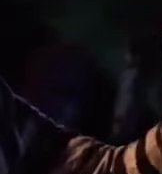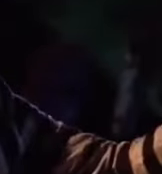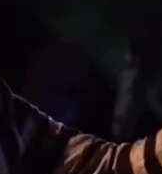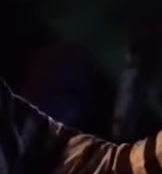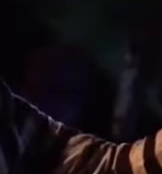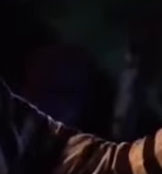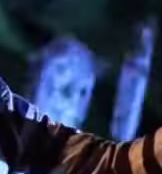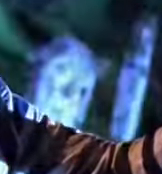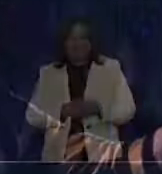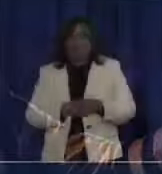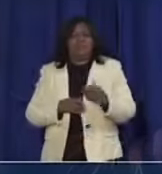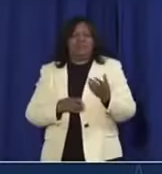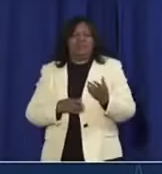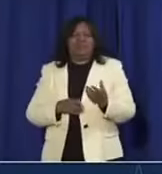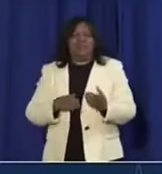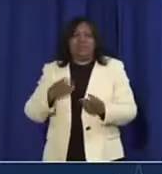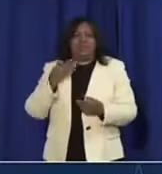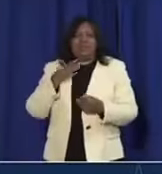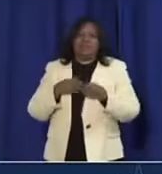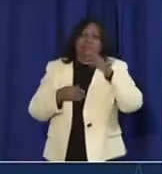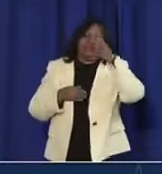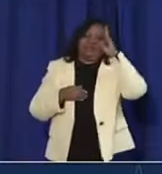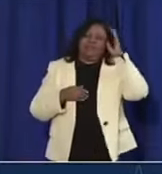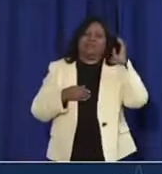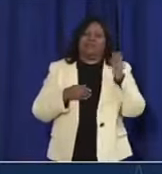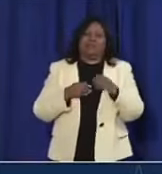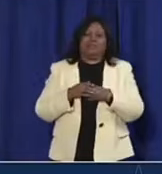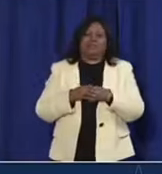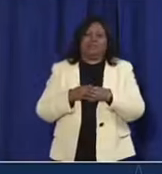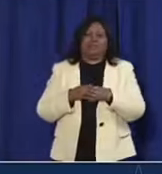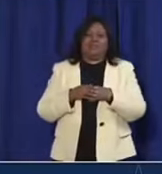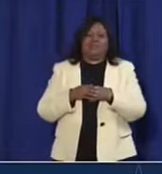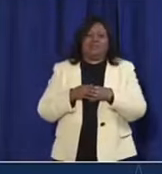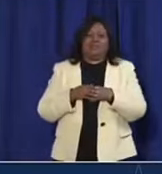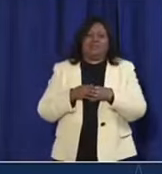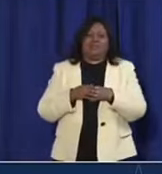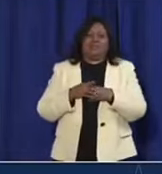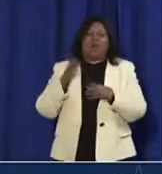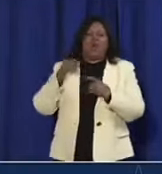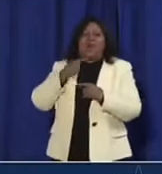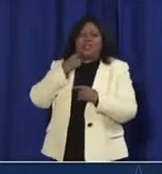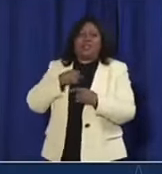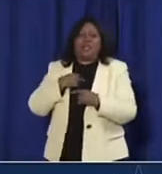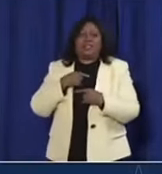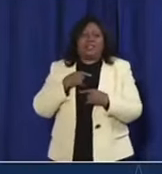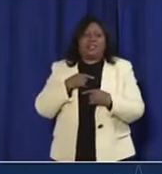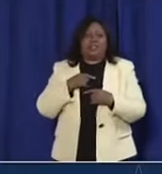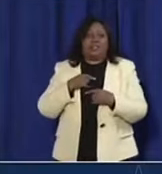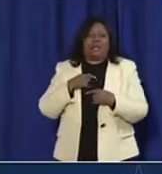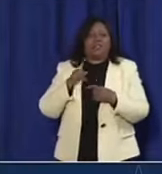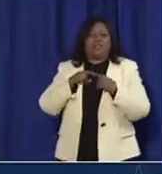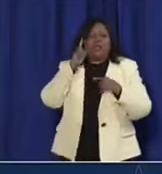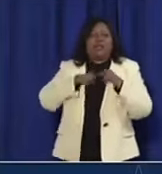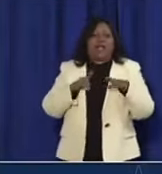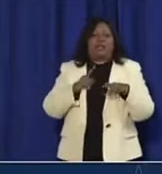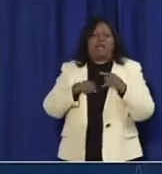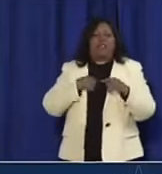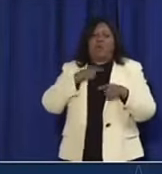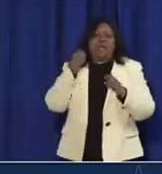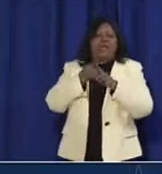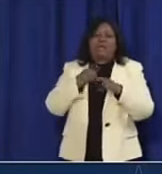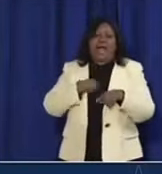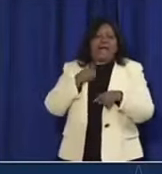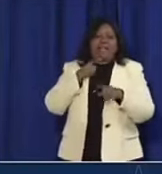It's showtime. Thank you. I'm sorry. Why are you telling me? Because you can't behave. Excuse me, don't hit me with